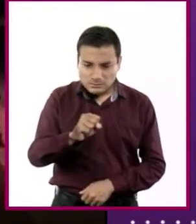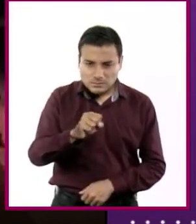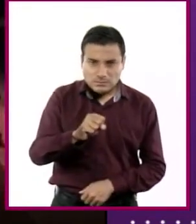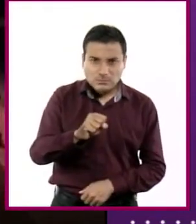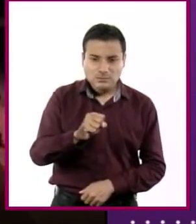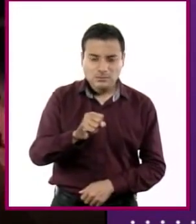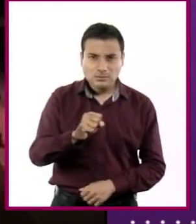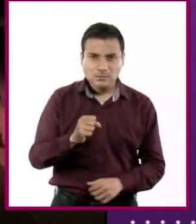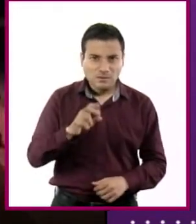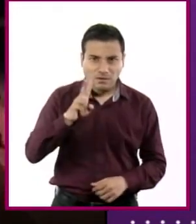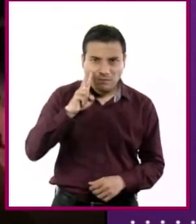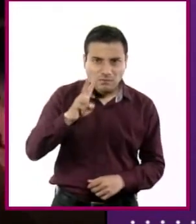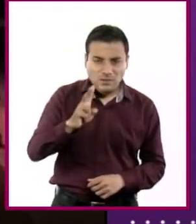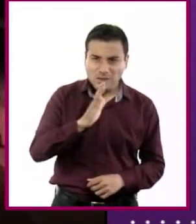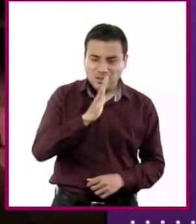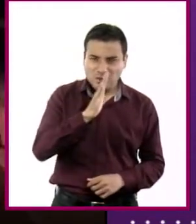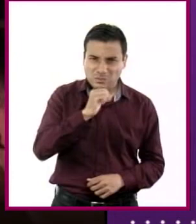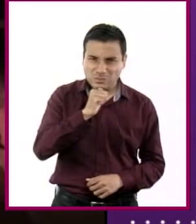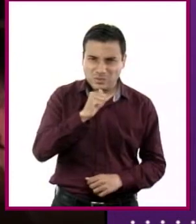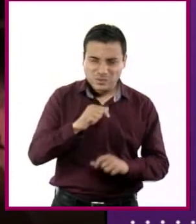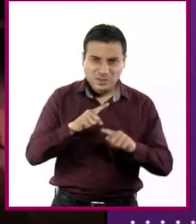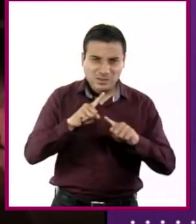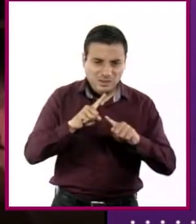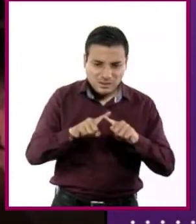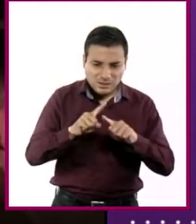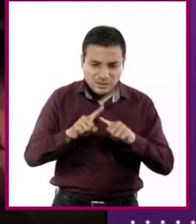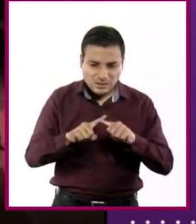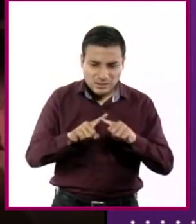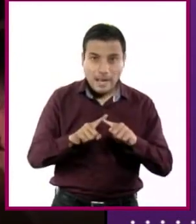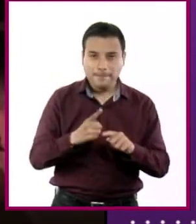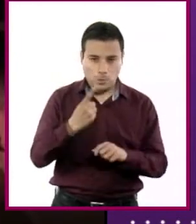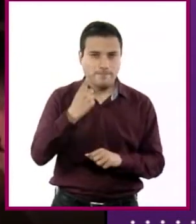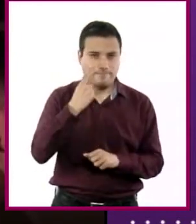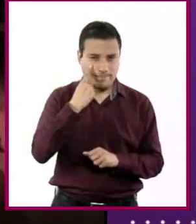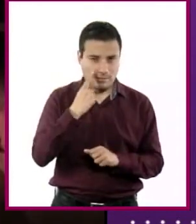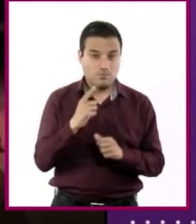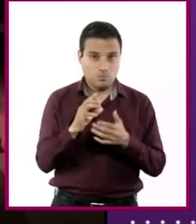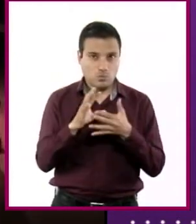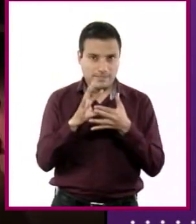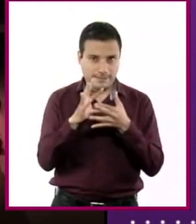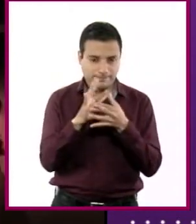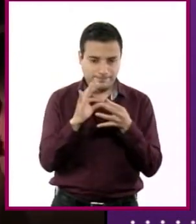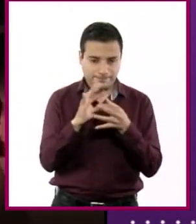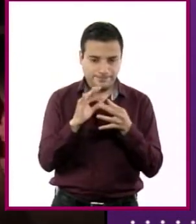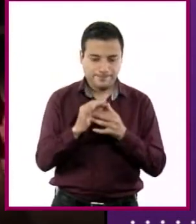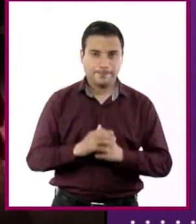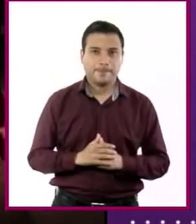I can't see that, my friends. But I see this.